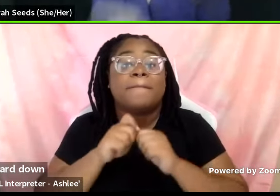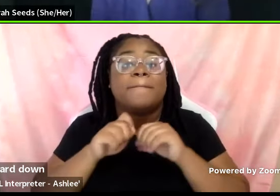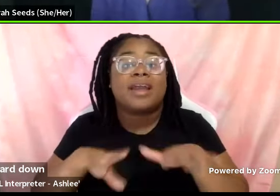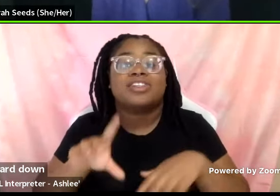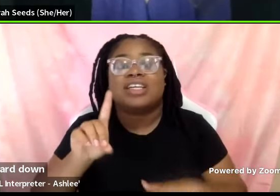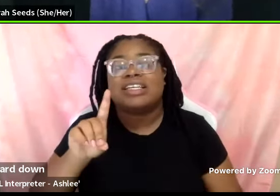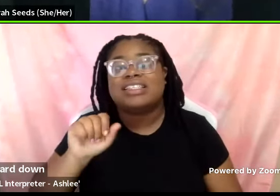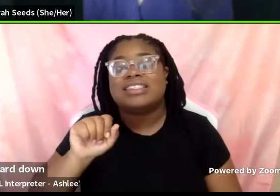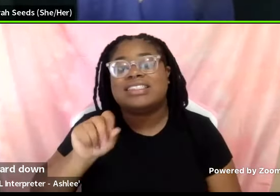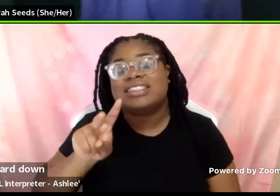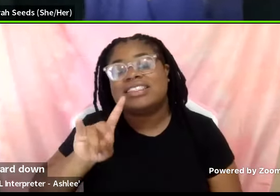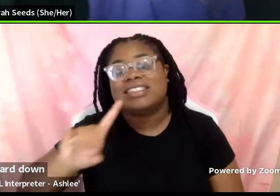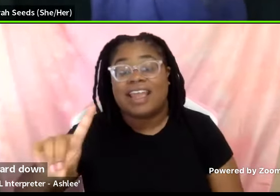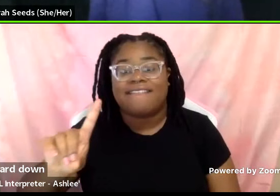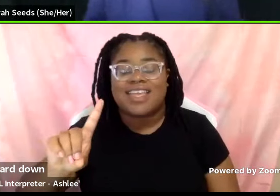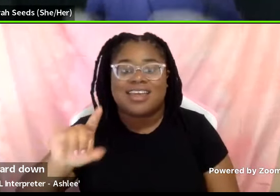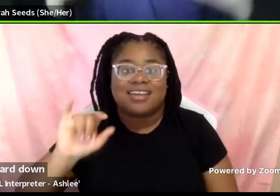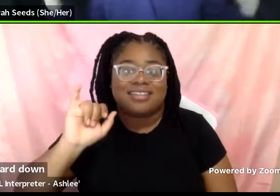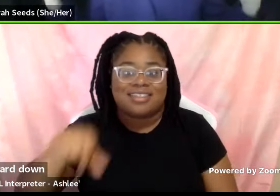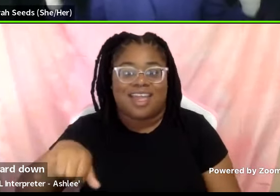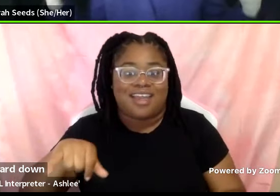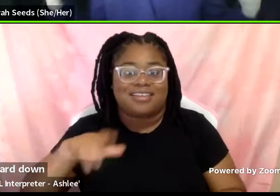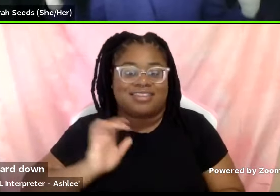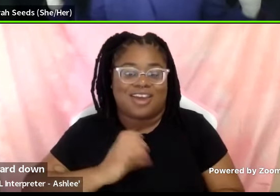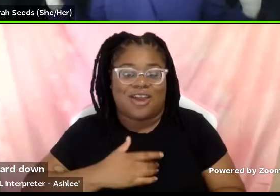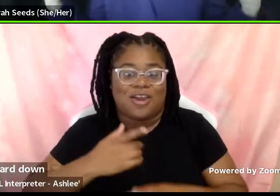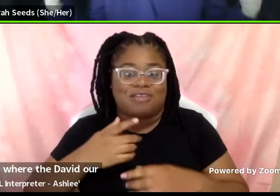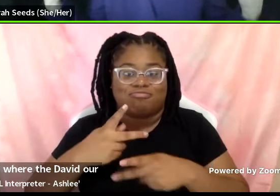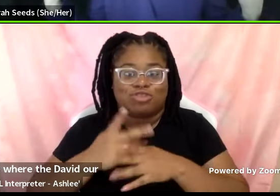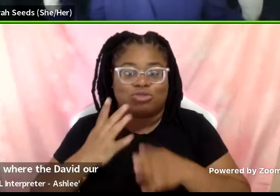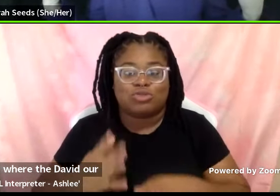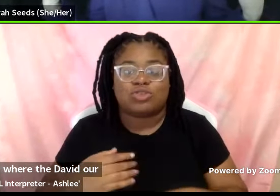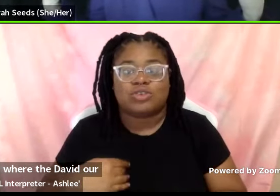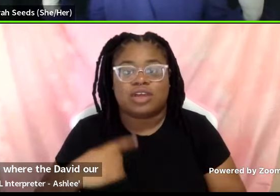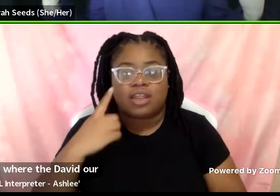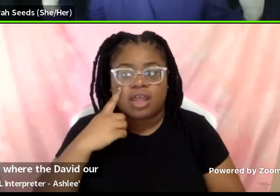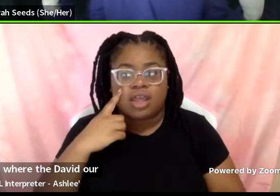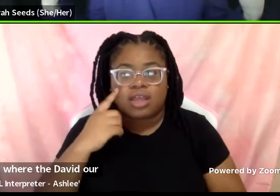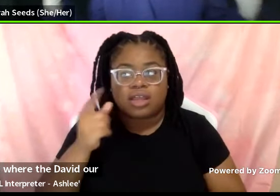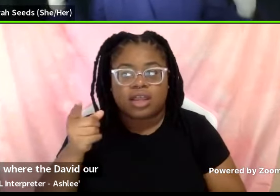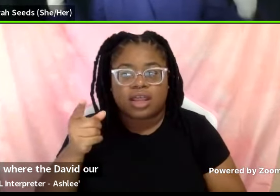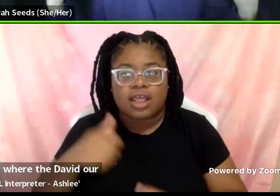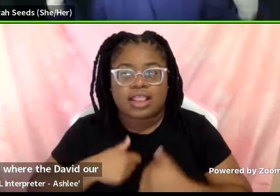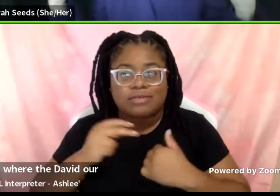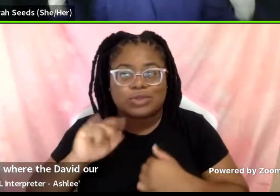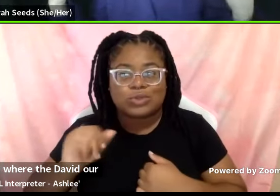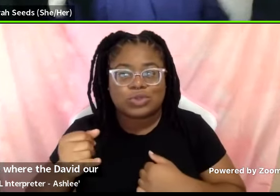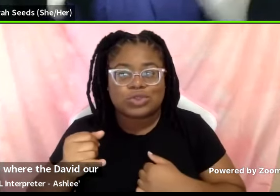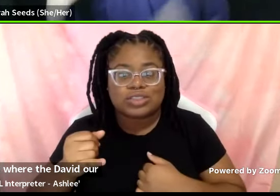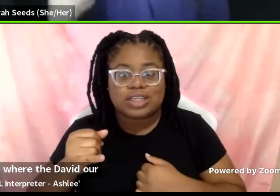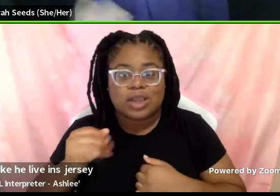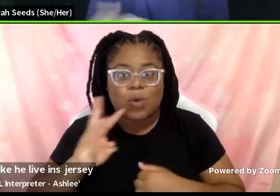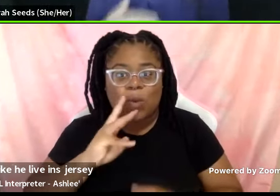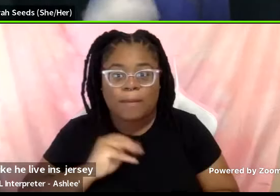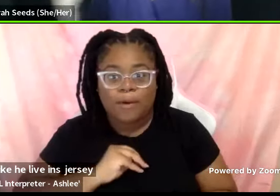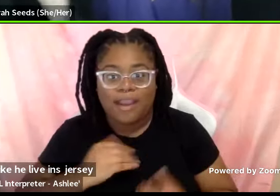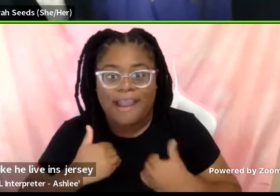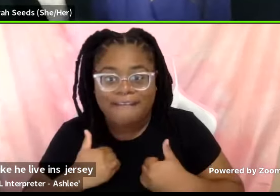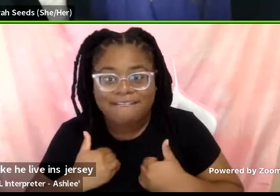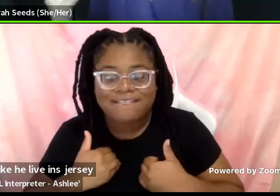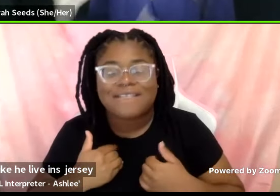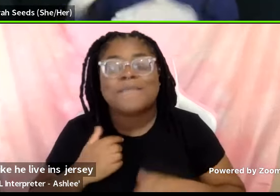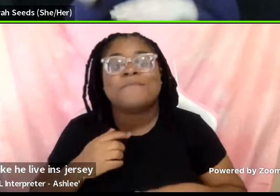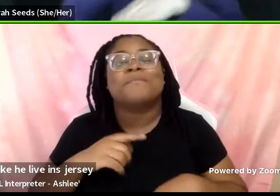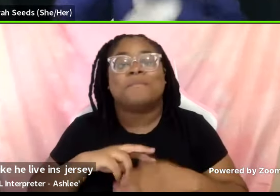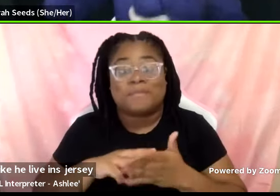right now, our executive producer. I was like, he lives in Jersey. There's Walmarts. I haven't, we got this. So we called David